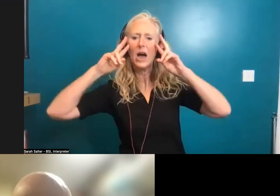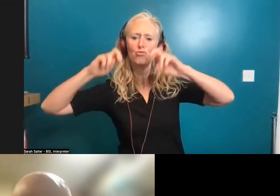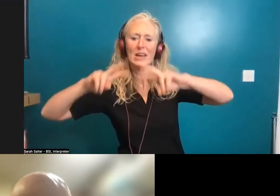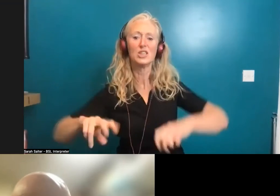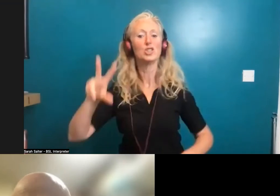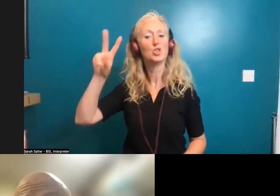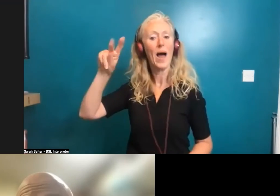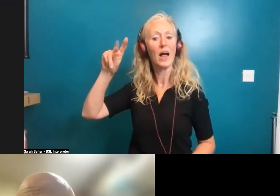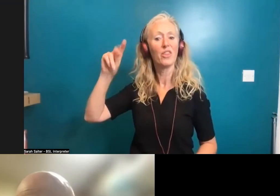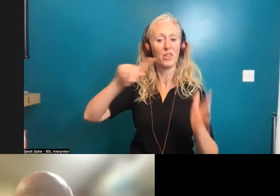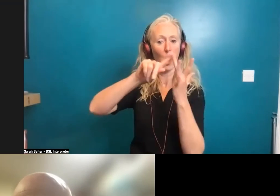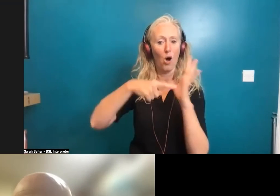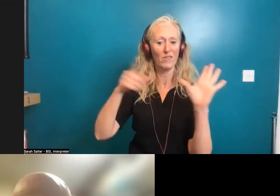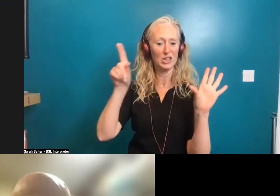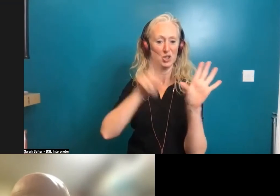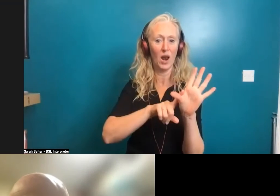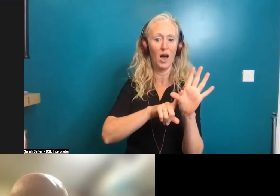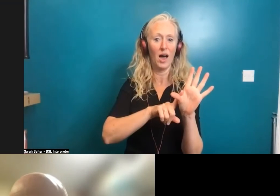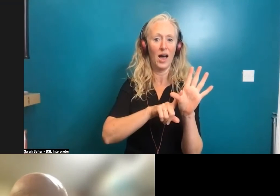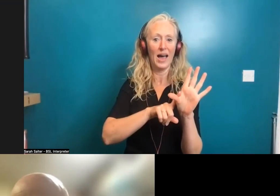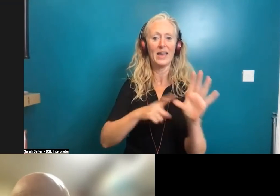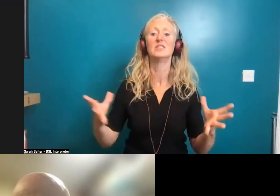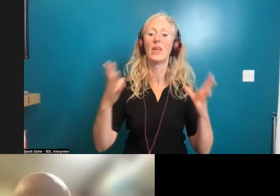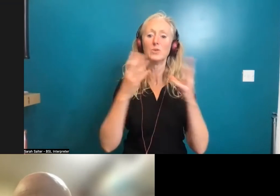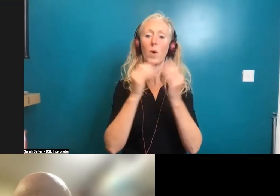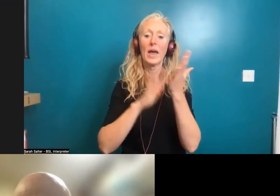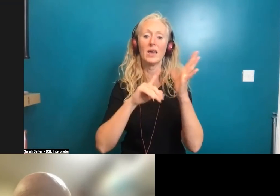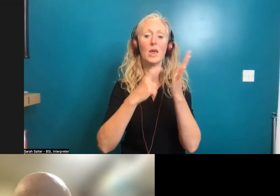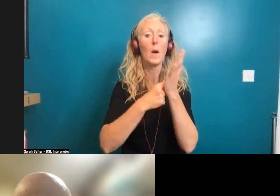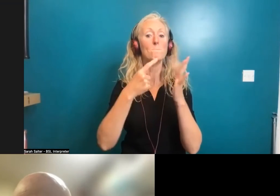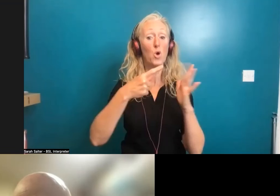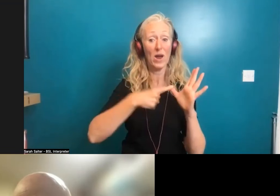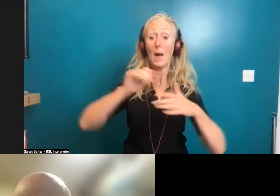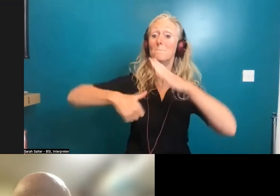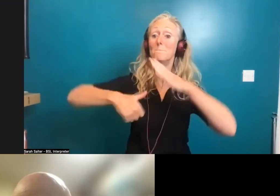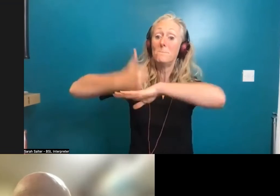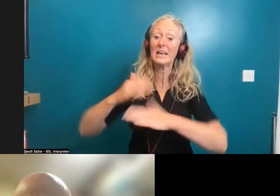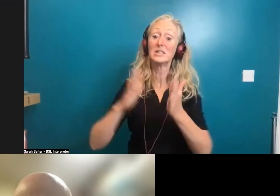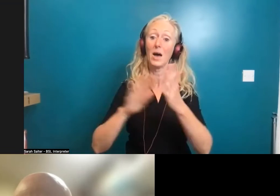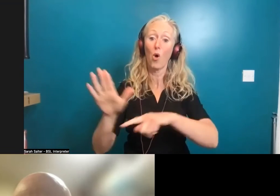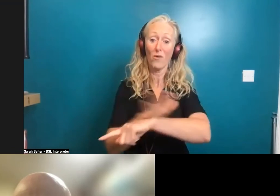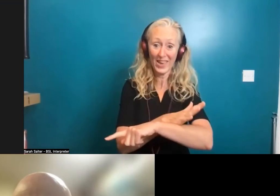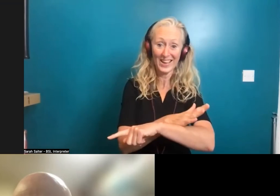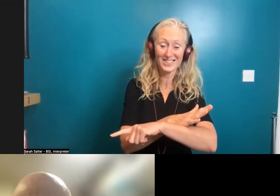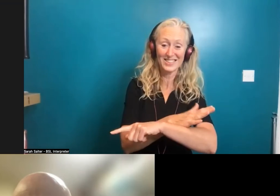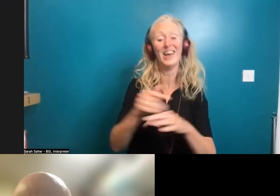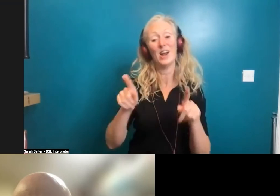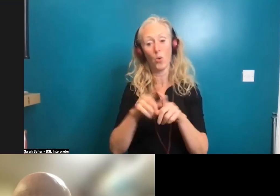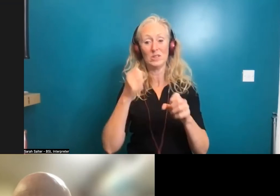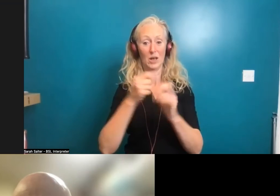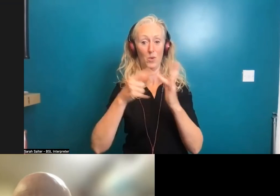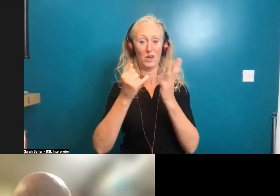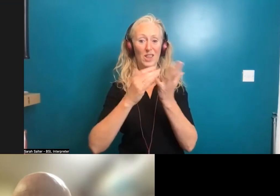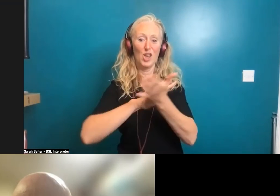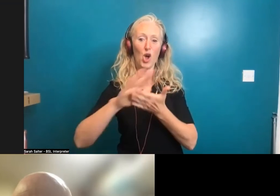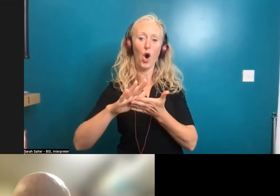of July, the same time, and that's with Maria Musaji, also based at Moorfields, Gosh, with lots of experience in both research and the